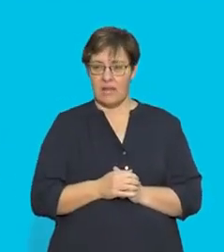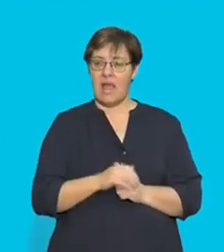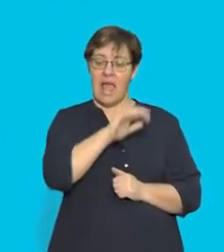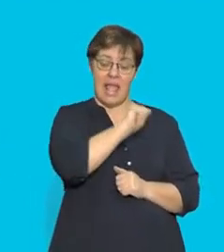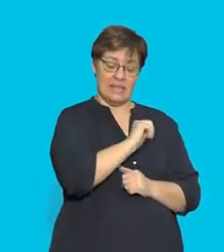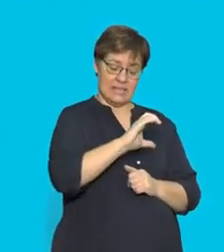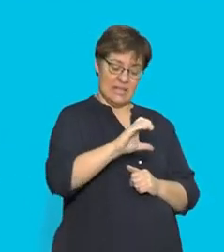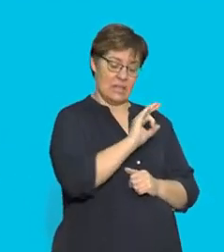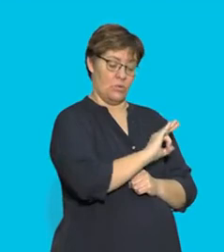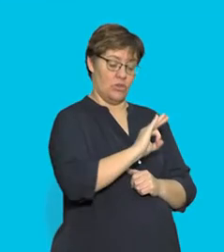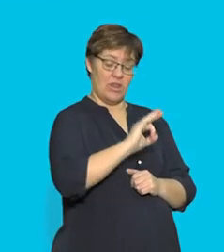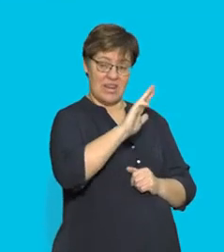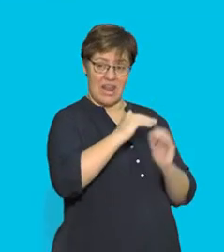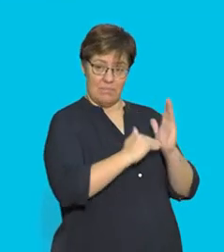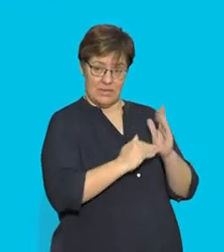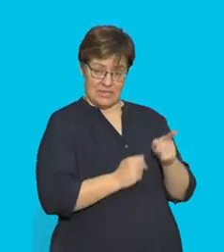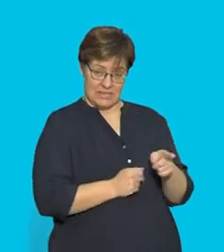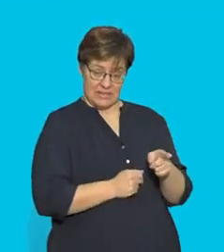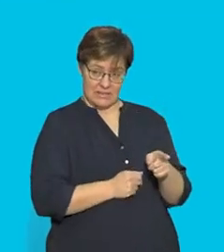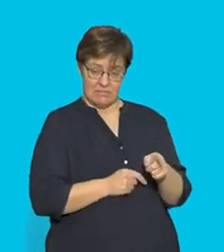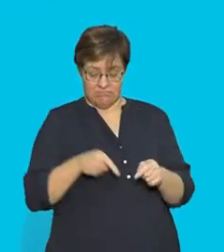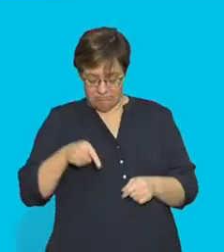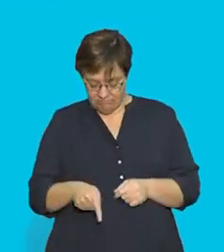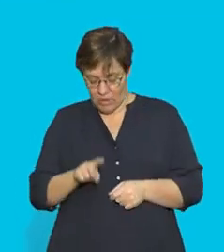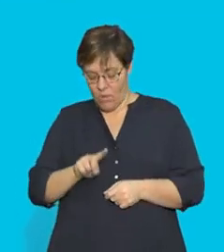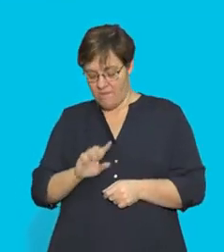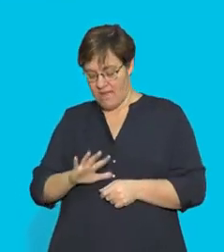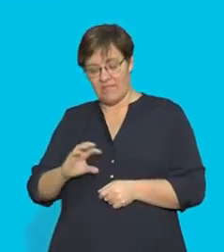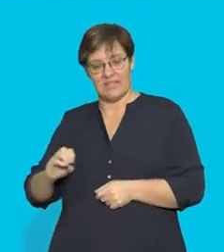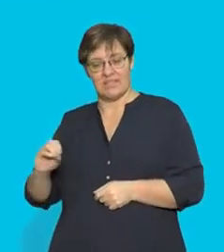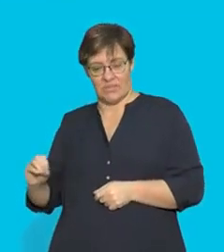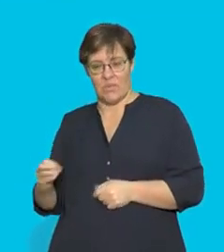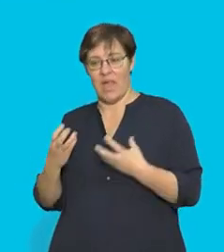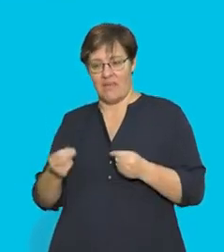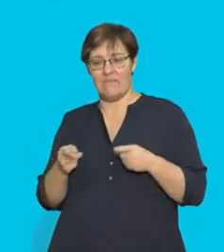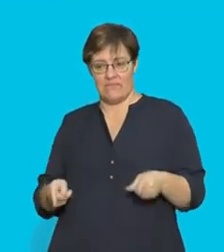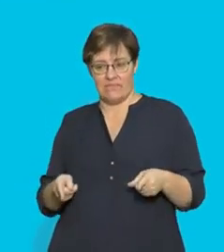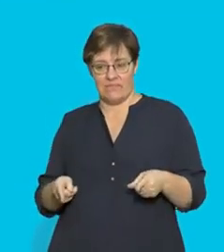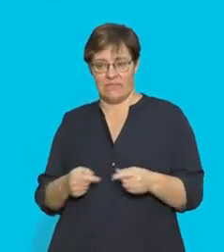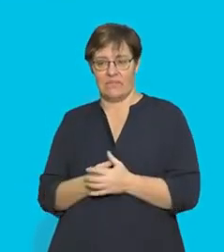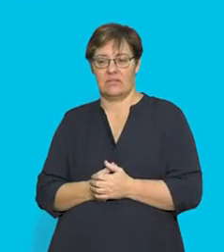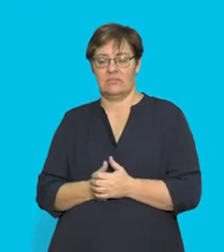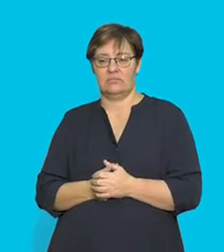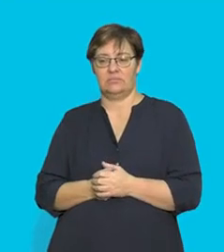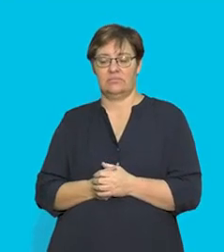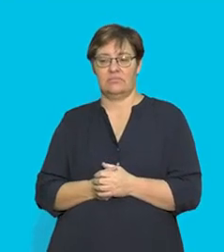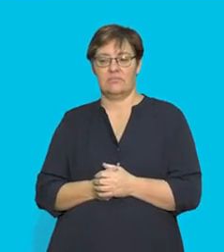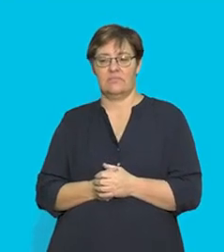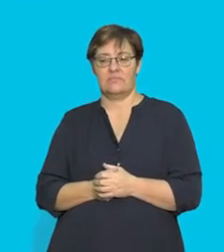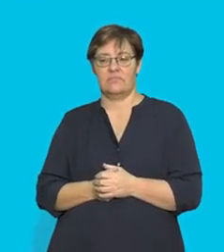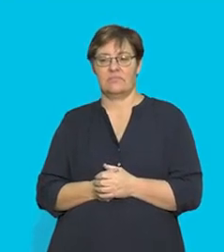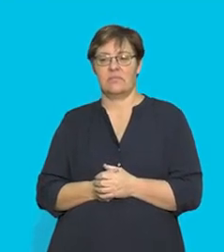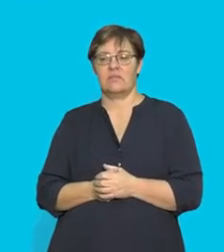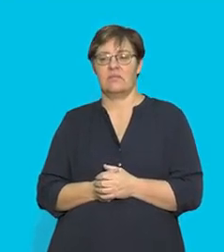be 339 meters in the previous slide. Okay, so we've got AC, we've got this side